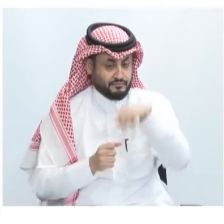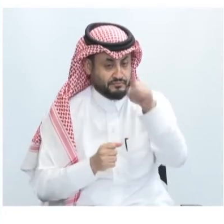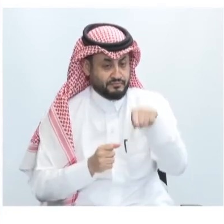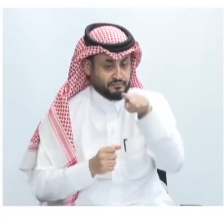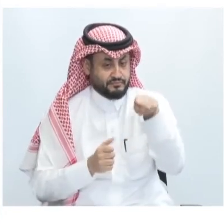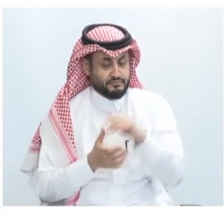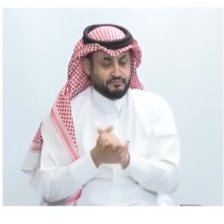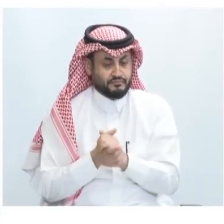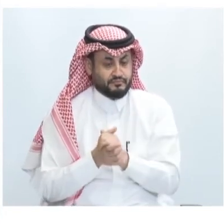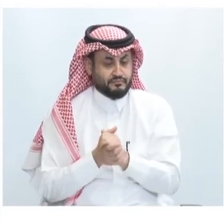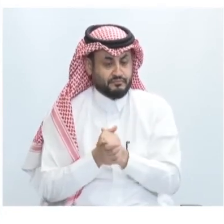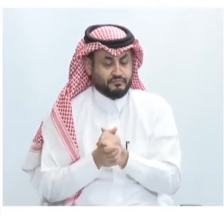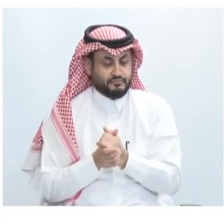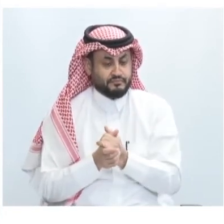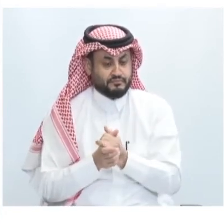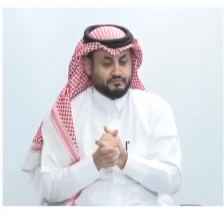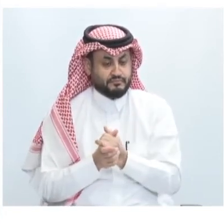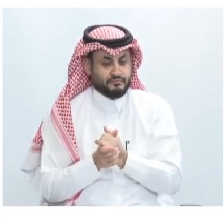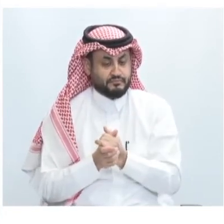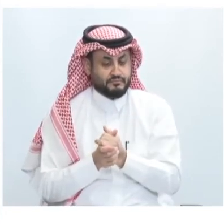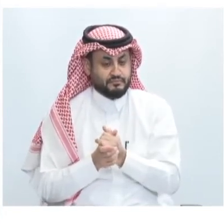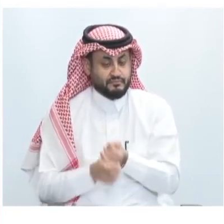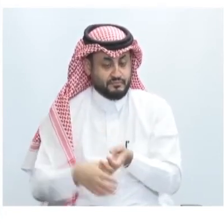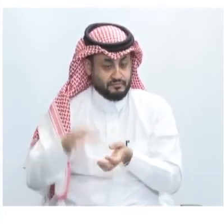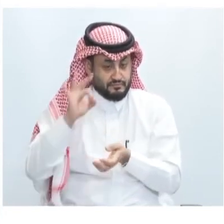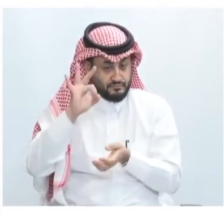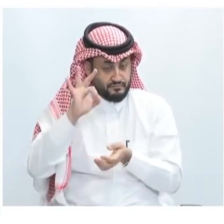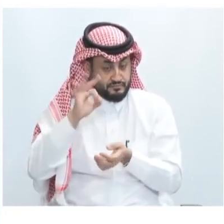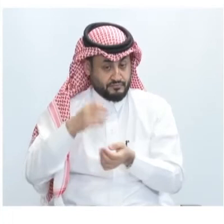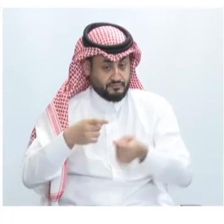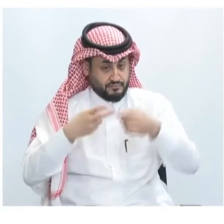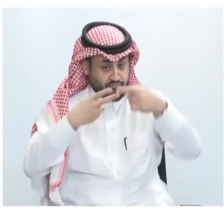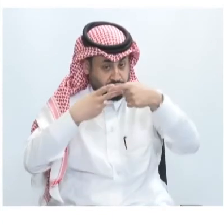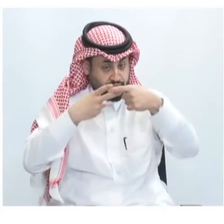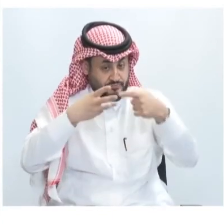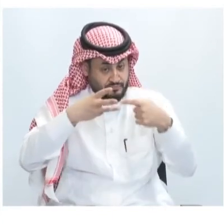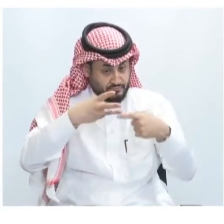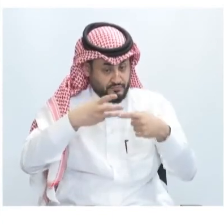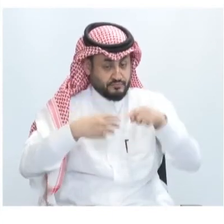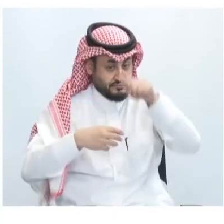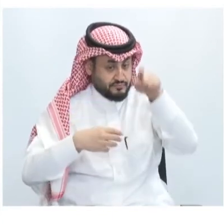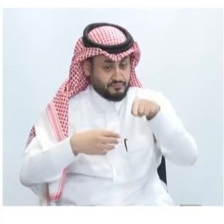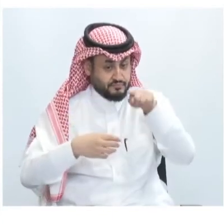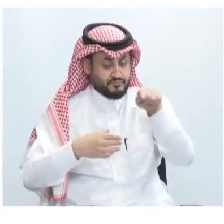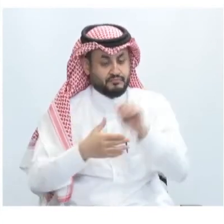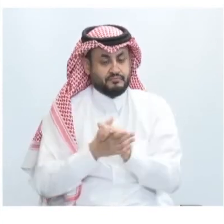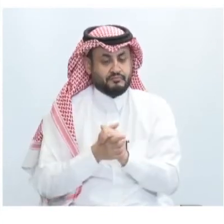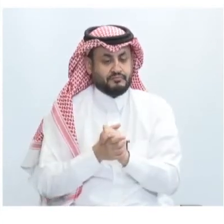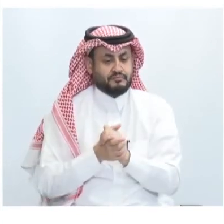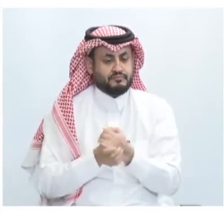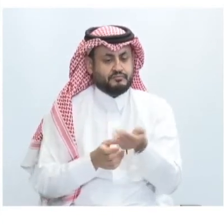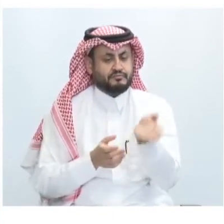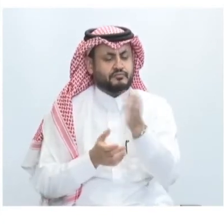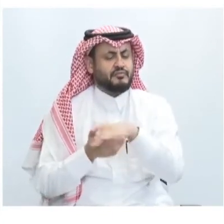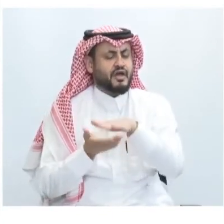Excellent. Now let's write it again. Like this to number 3. From number 1 up to number 3. What about